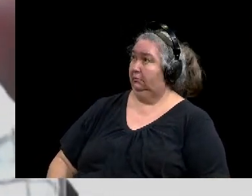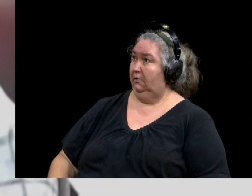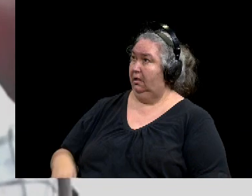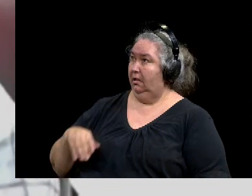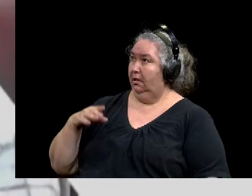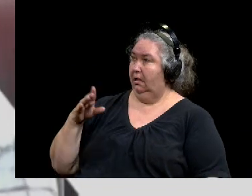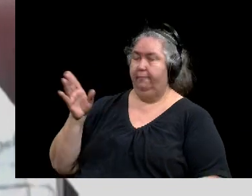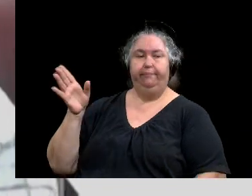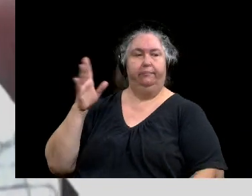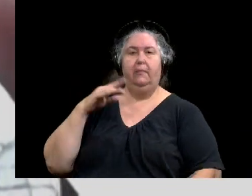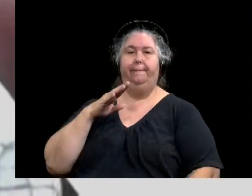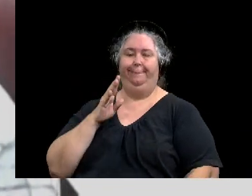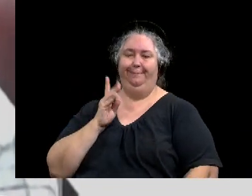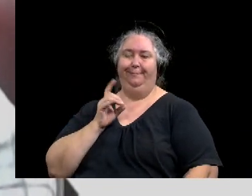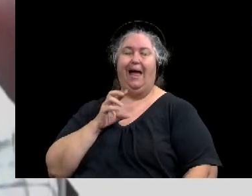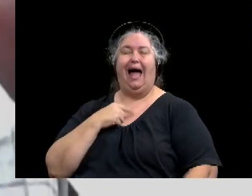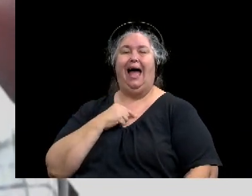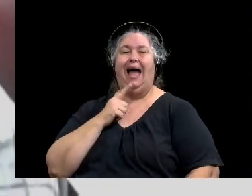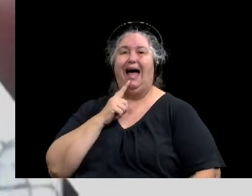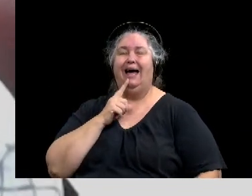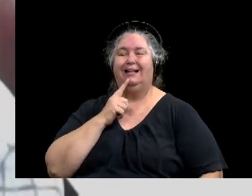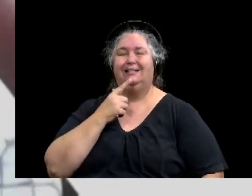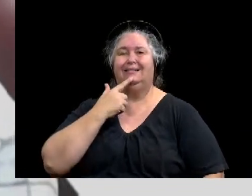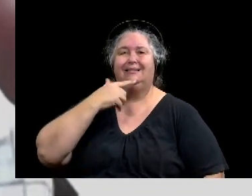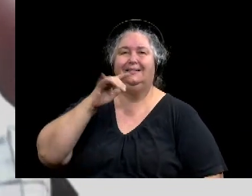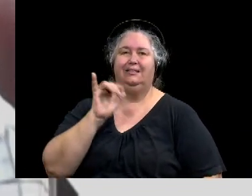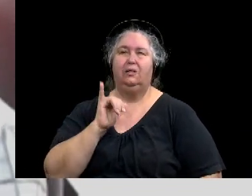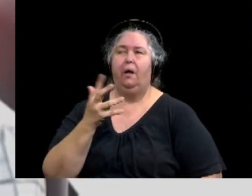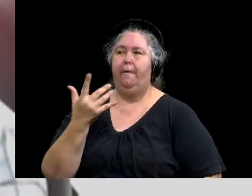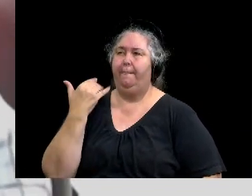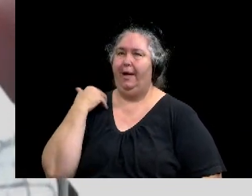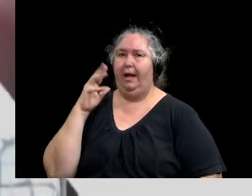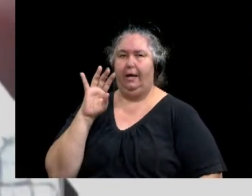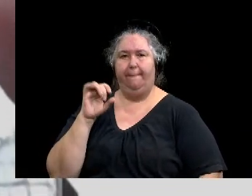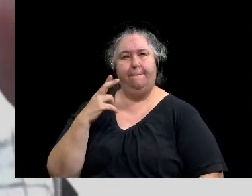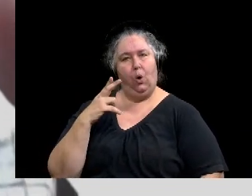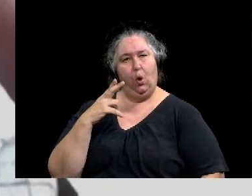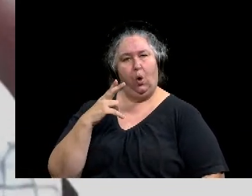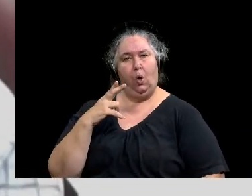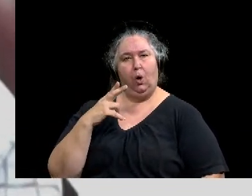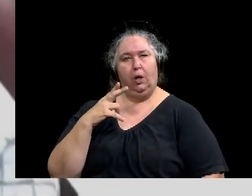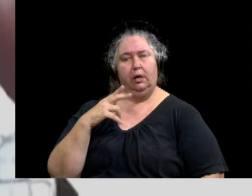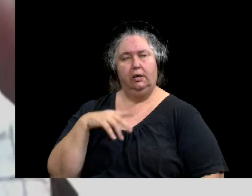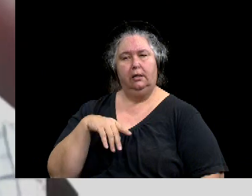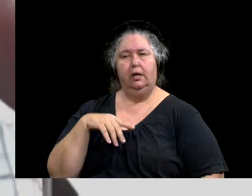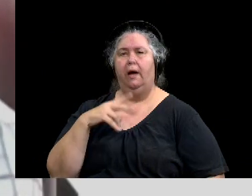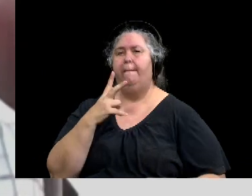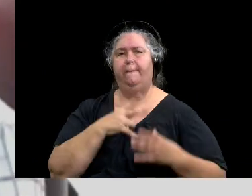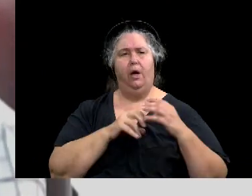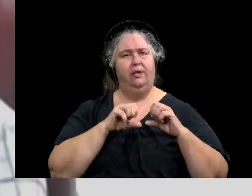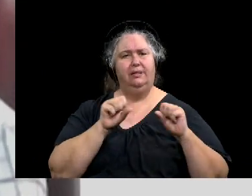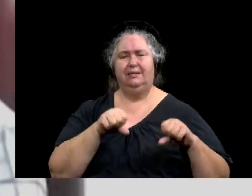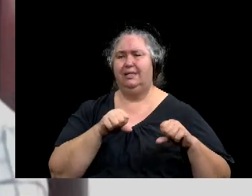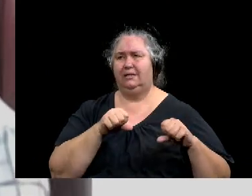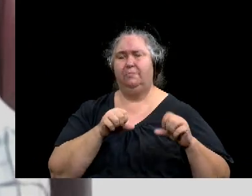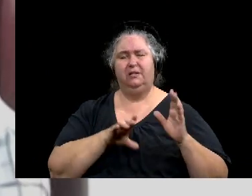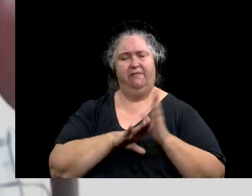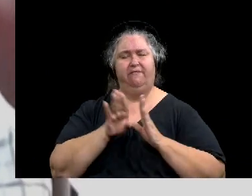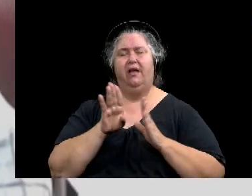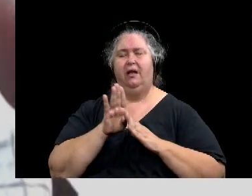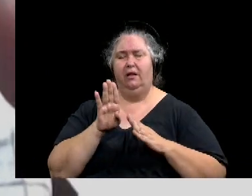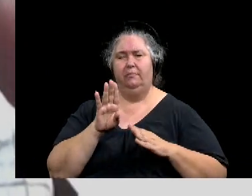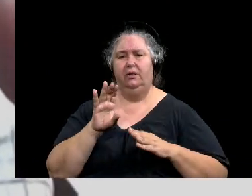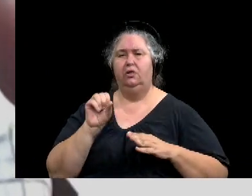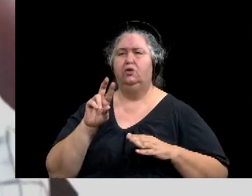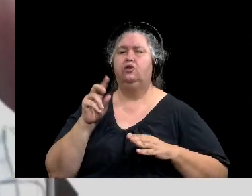And I would add, all the way back in March, both systems developed surge plans. And what would